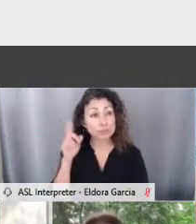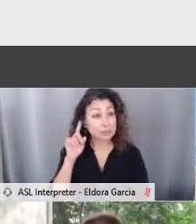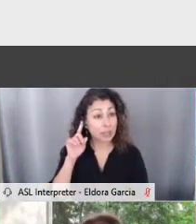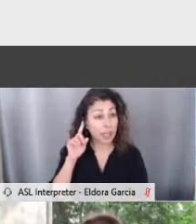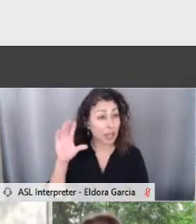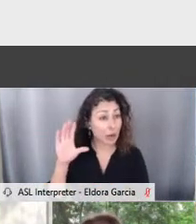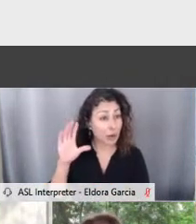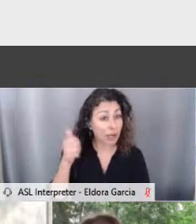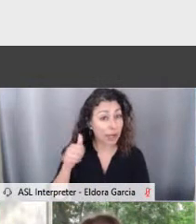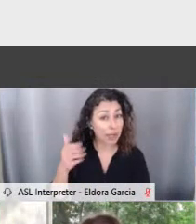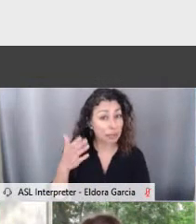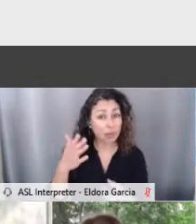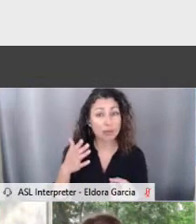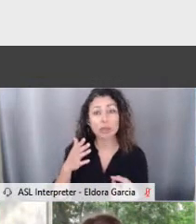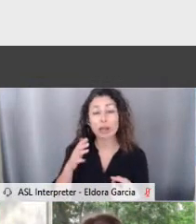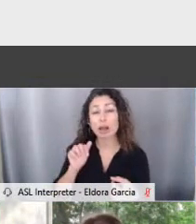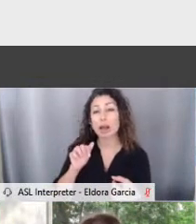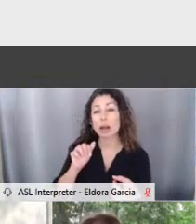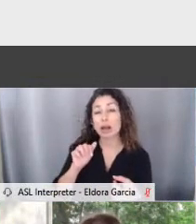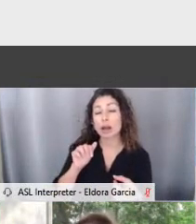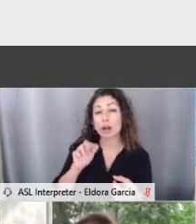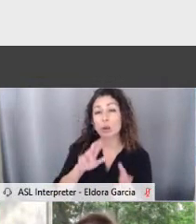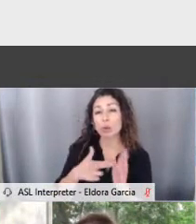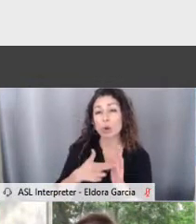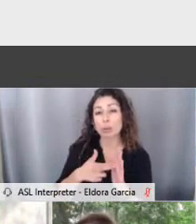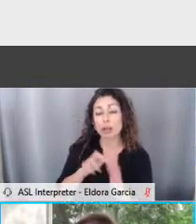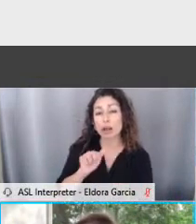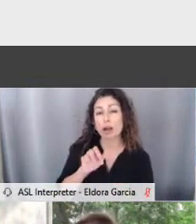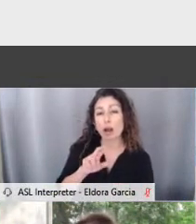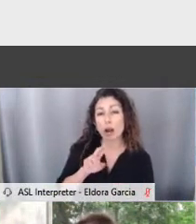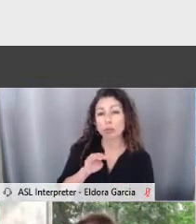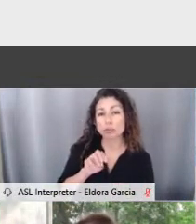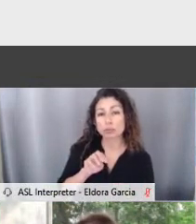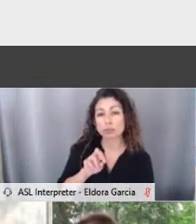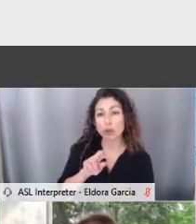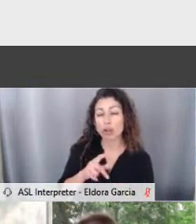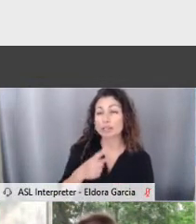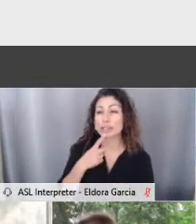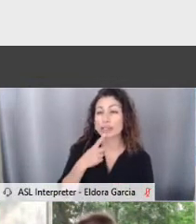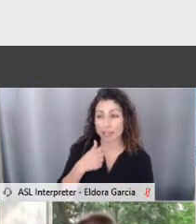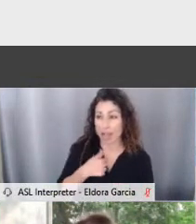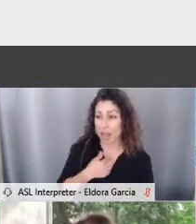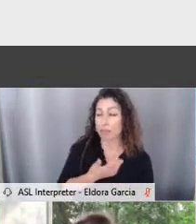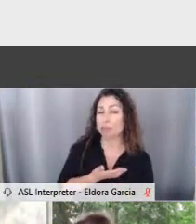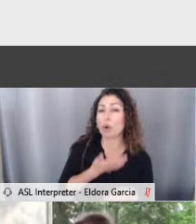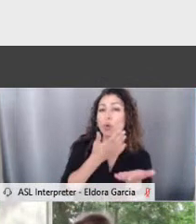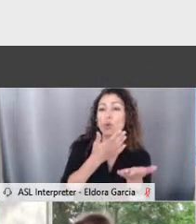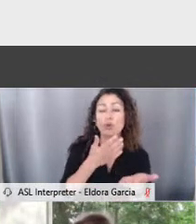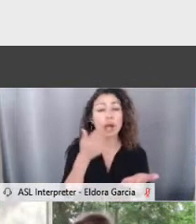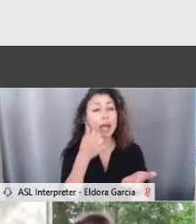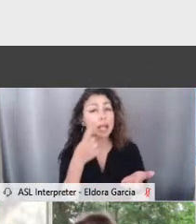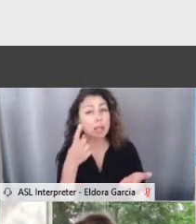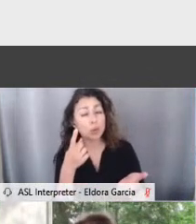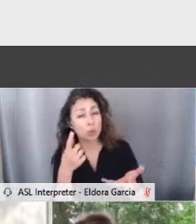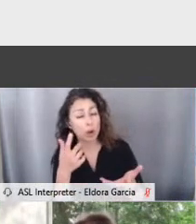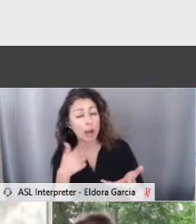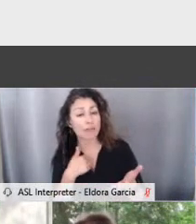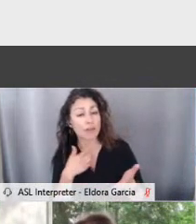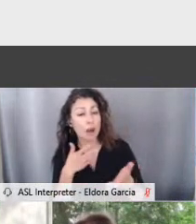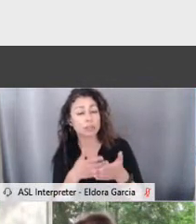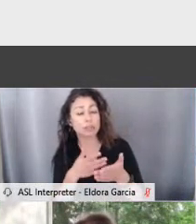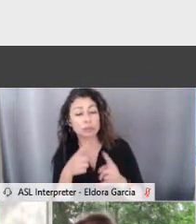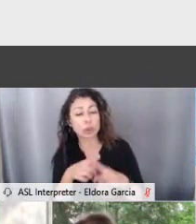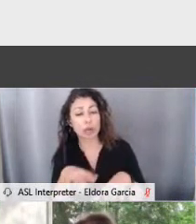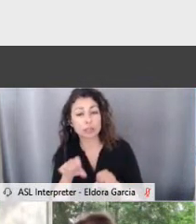motion? So moved. Is there any opposition to adopting the minutes of the last